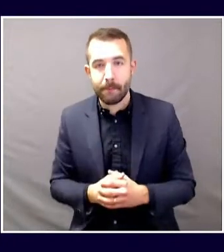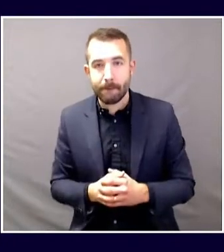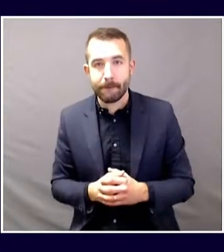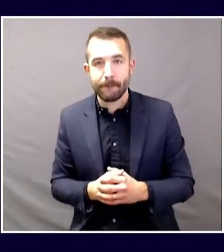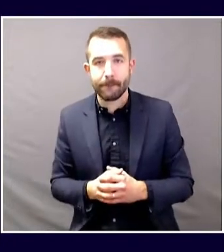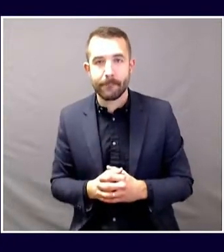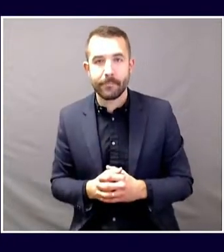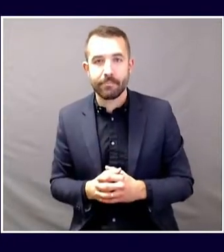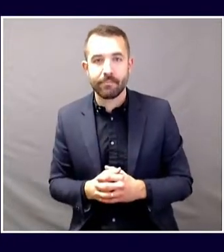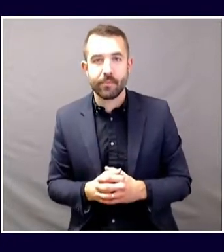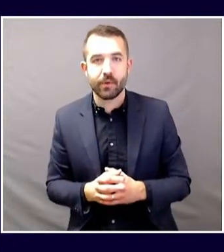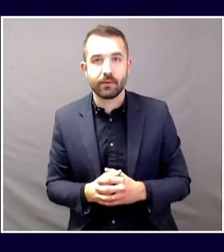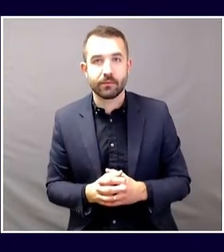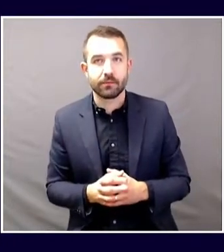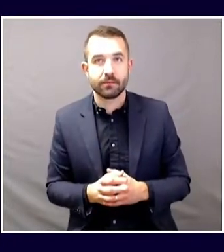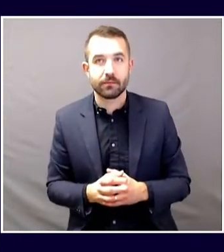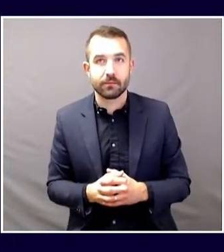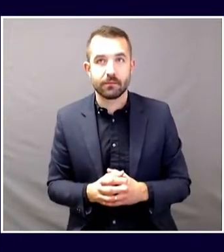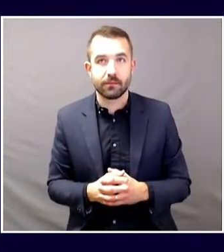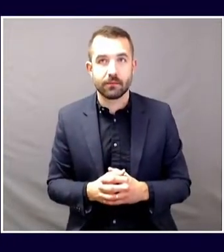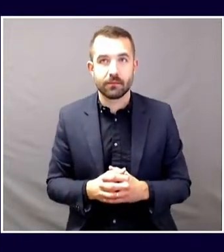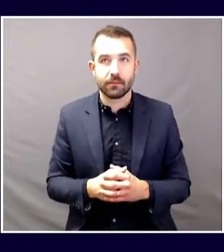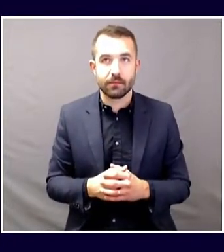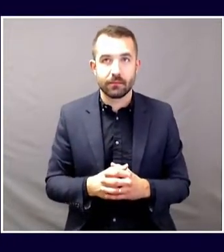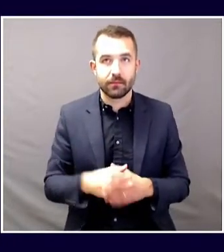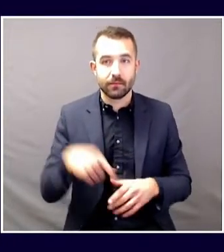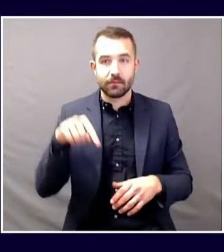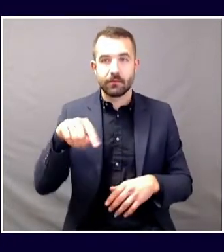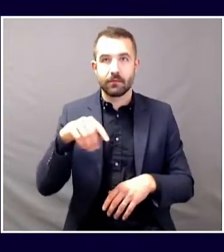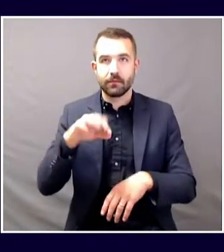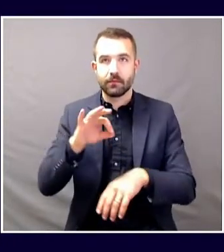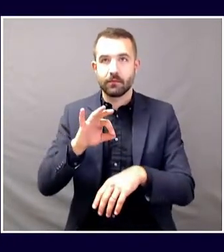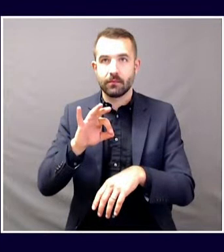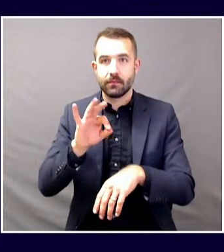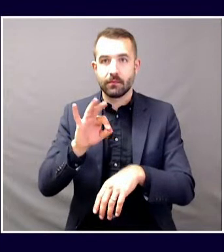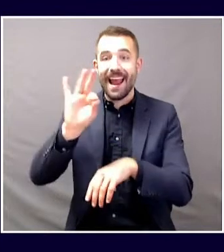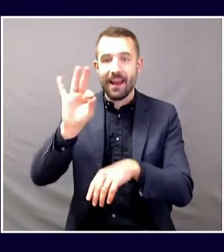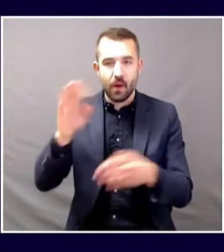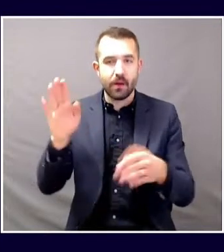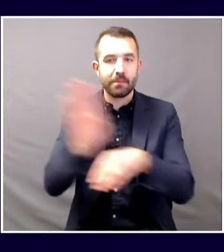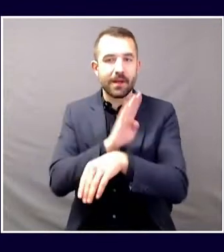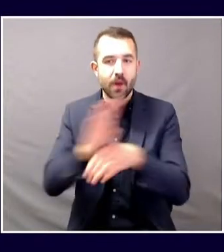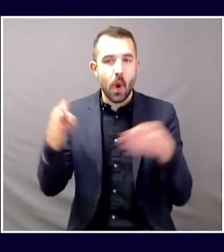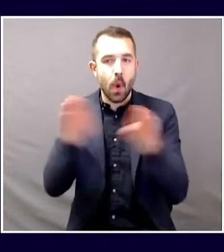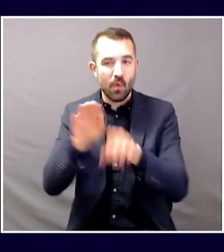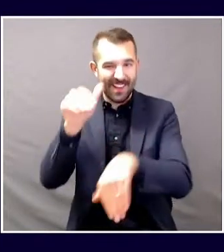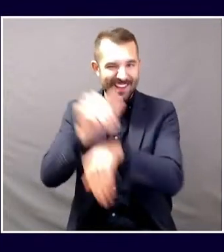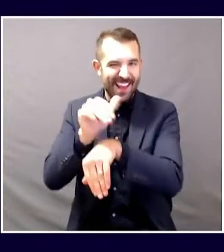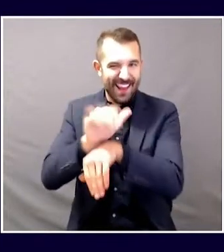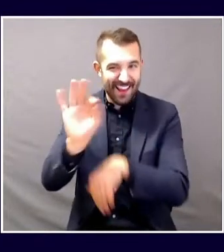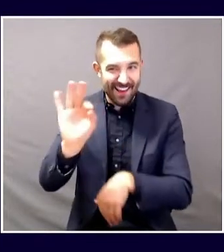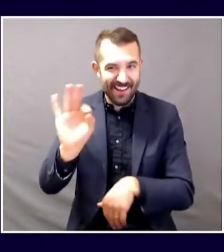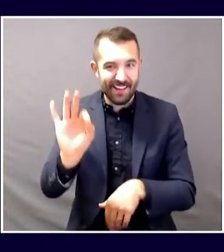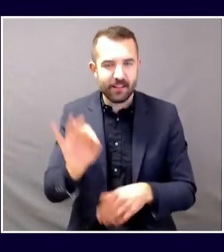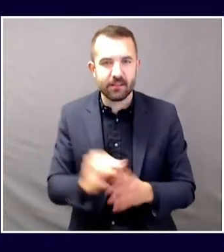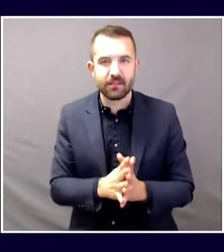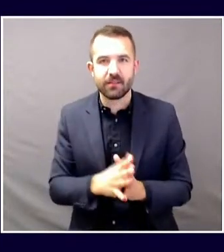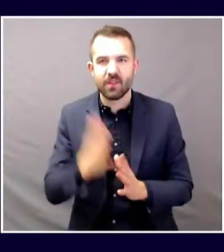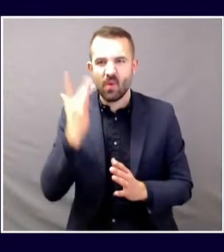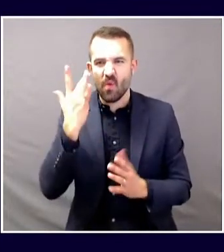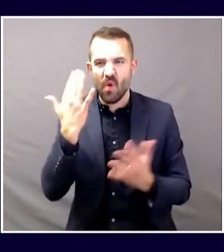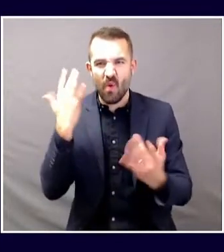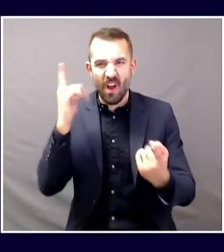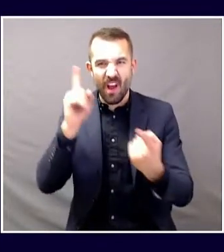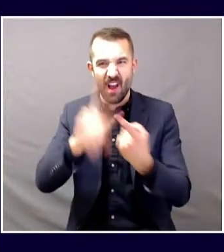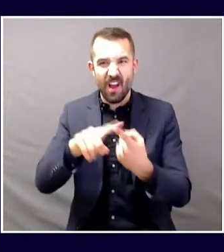p.m. business closure mandate. First one, what was the rationale behind the time frame? Why have this until December 6th? Sure.